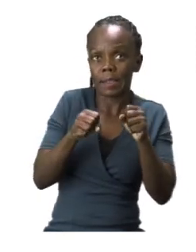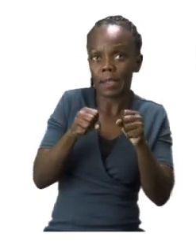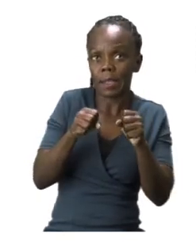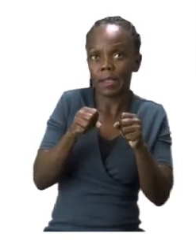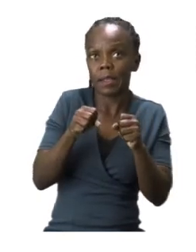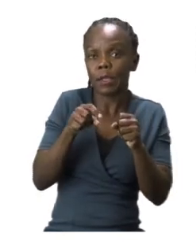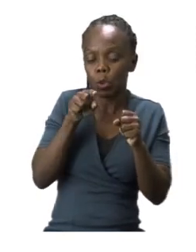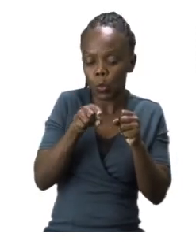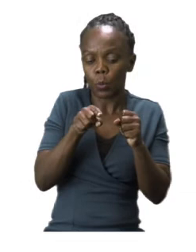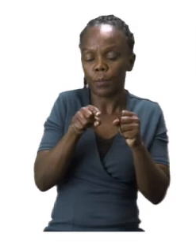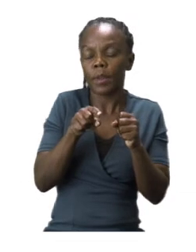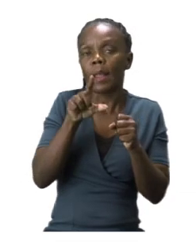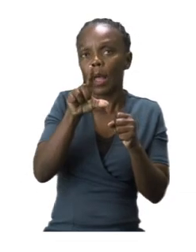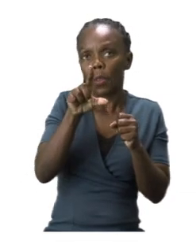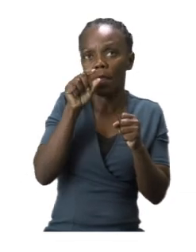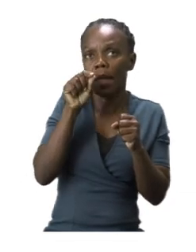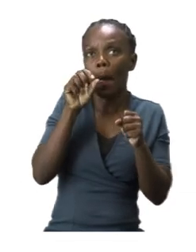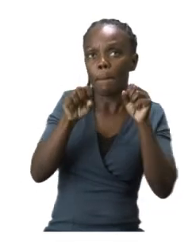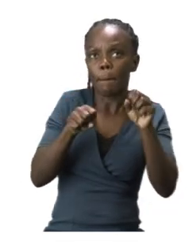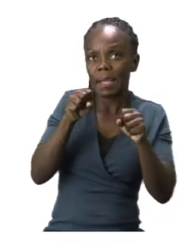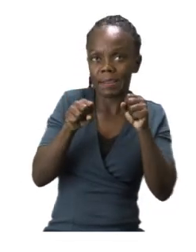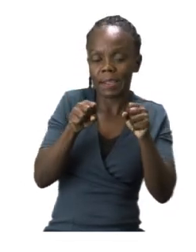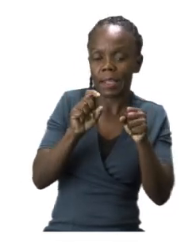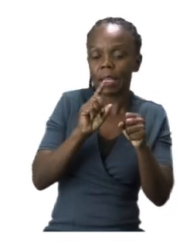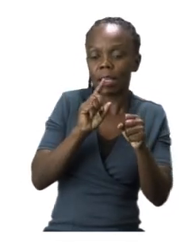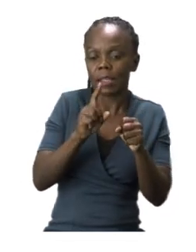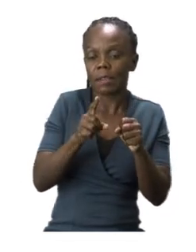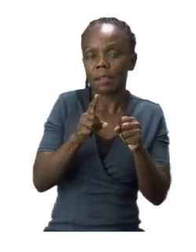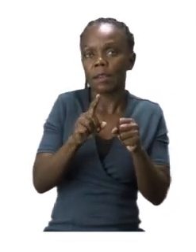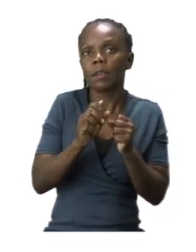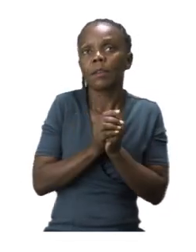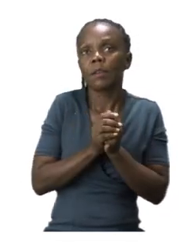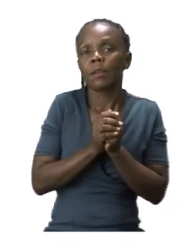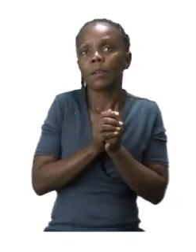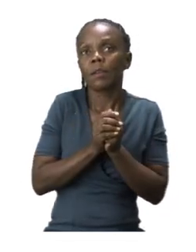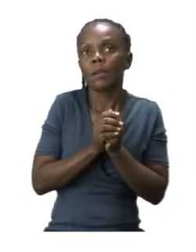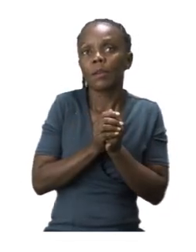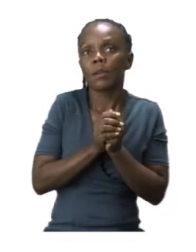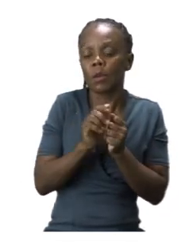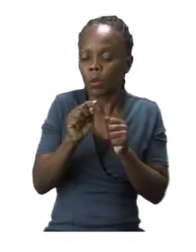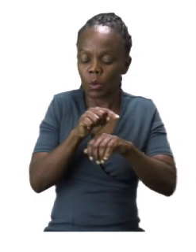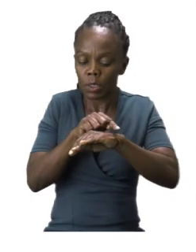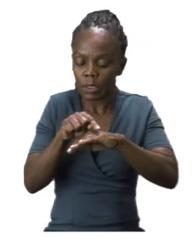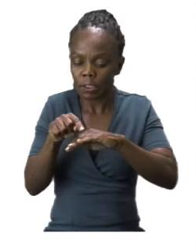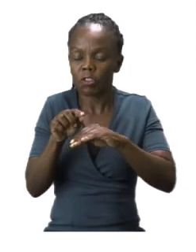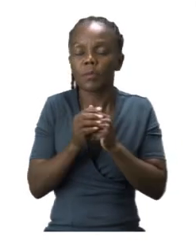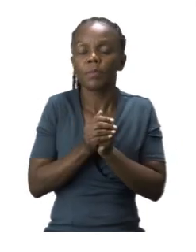use there? Do we say theirs, or